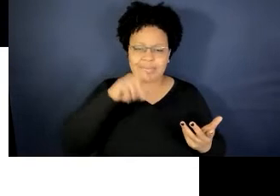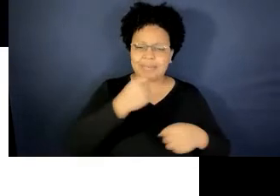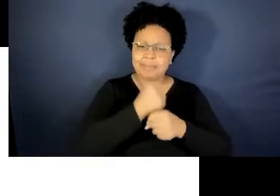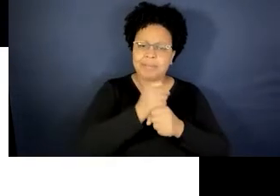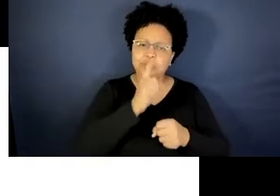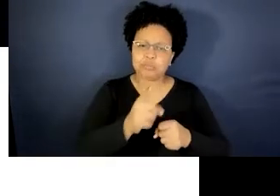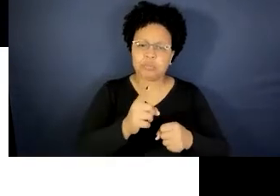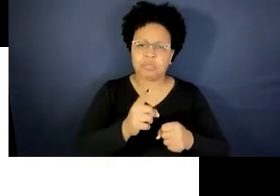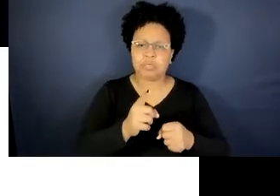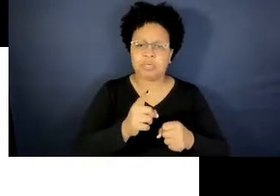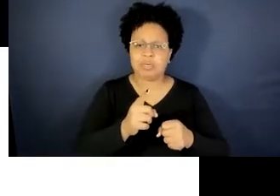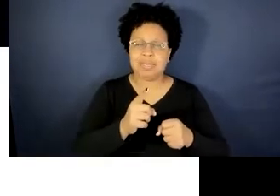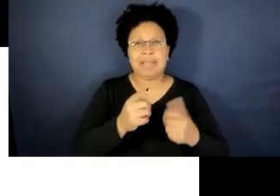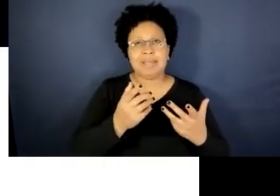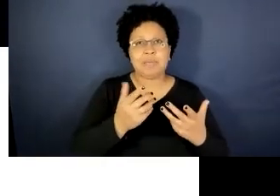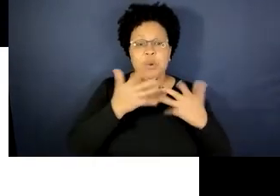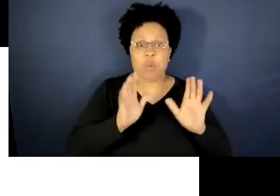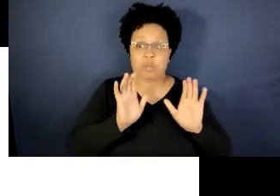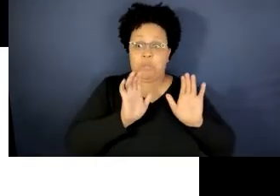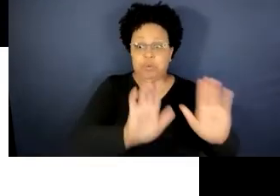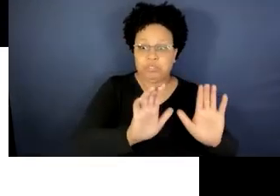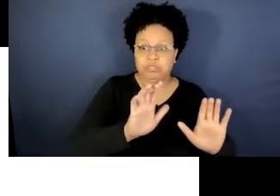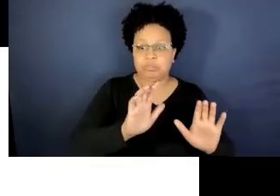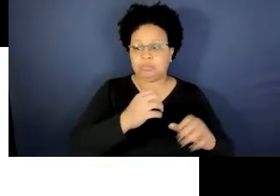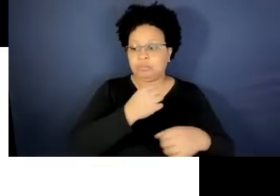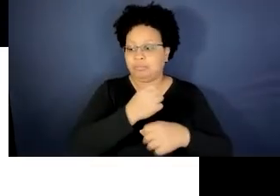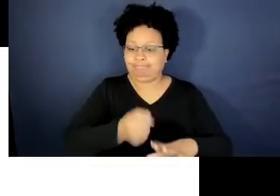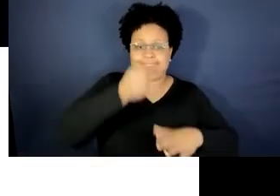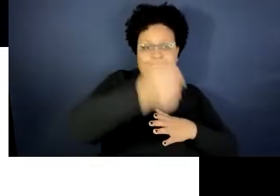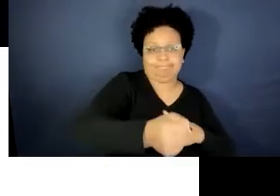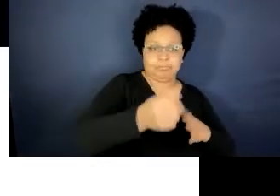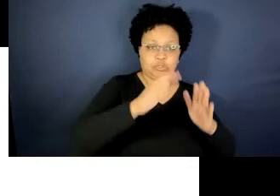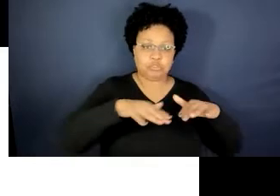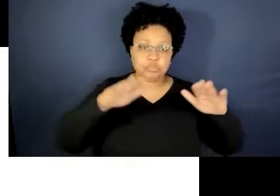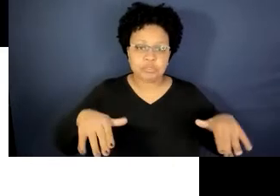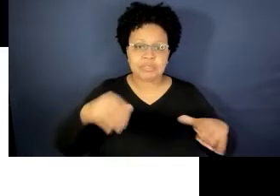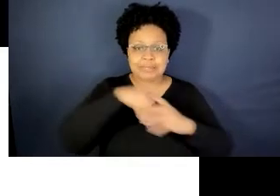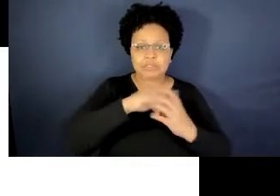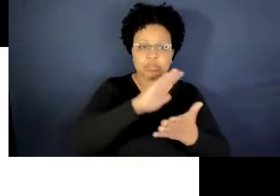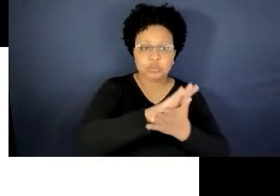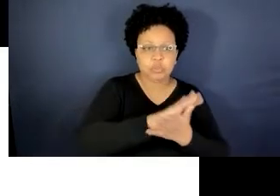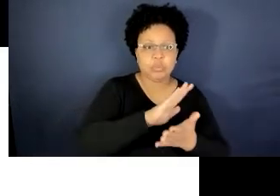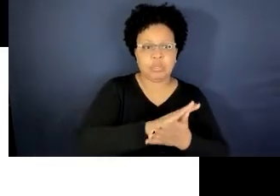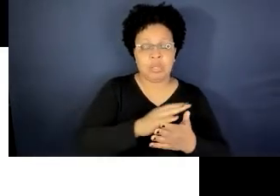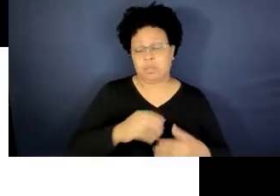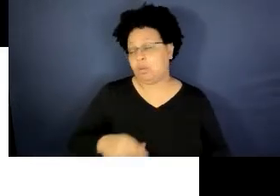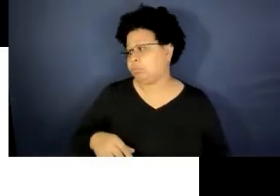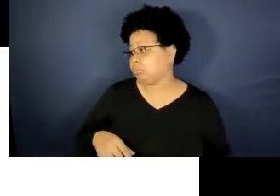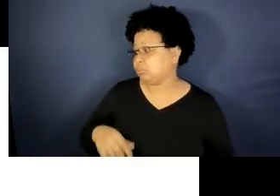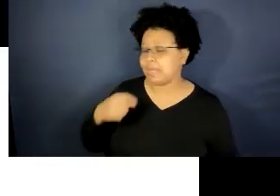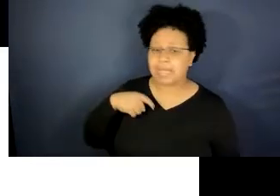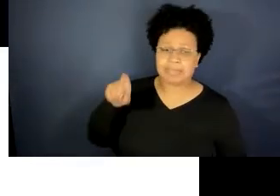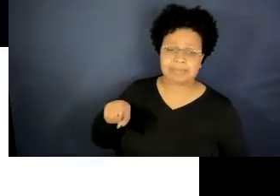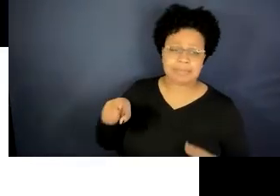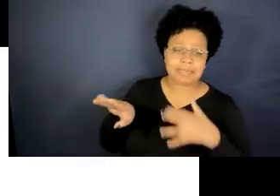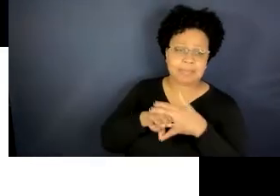not stop trying to push our kids into school early because you want some rest, or you want some time off. And